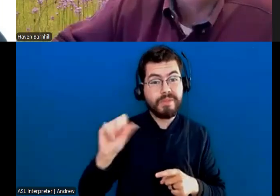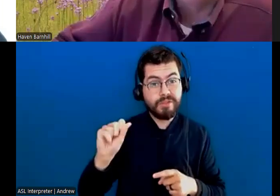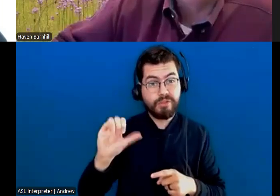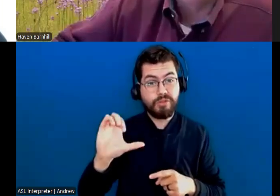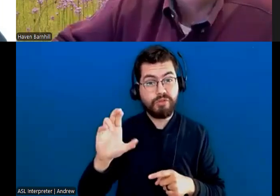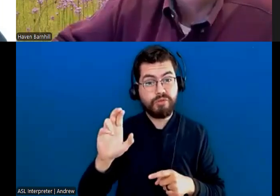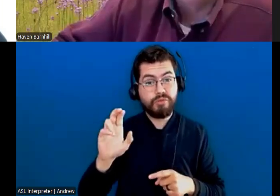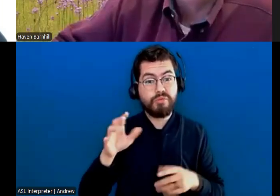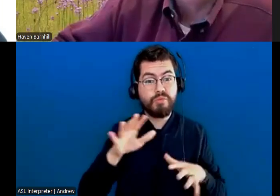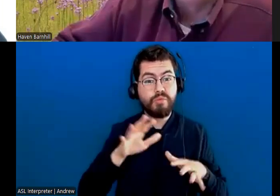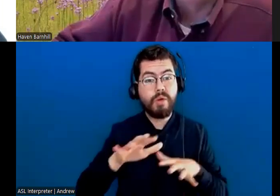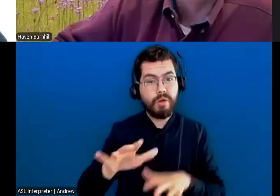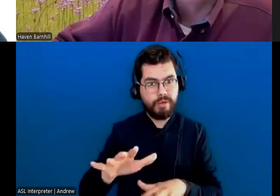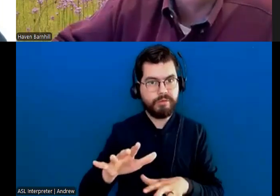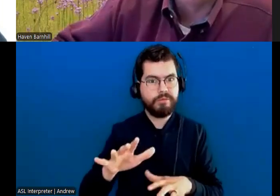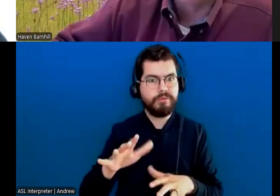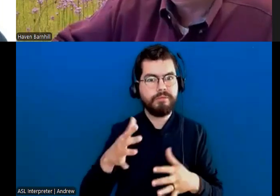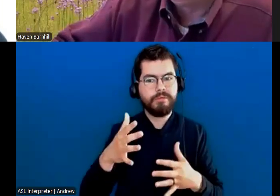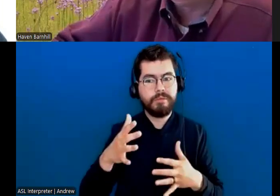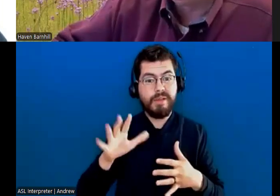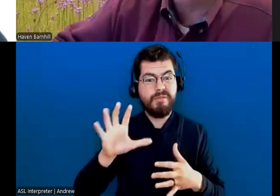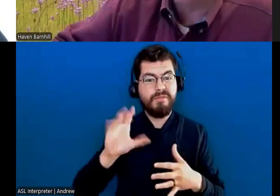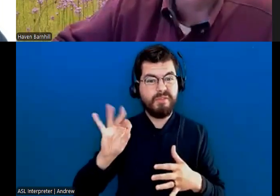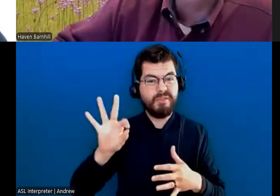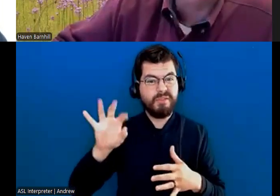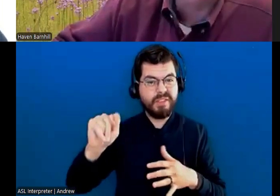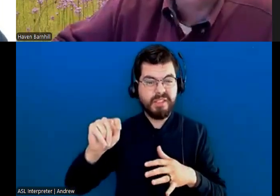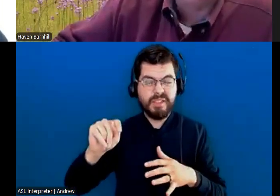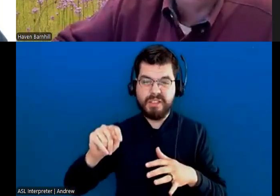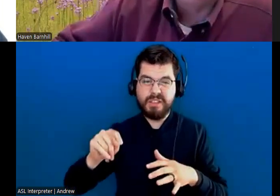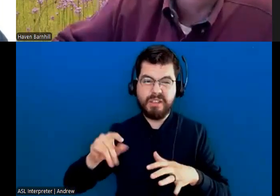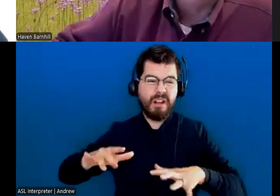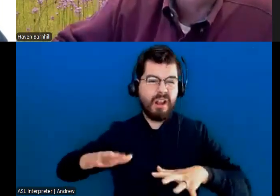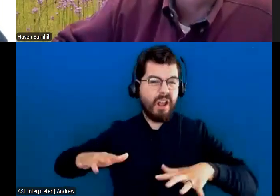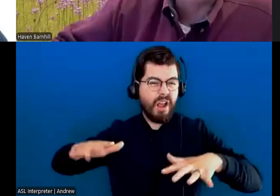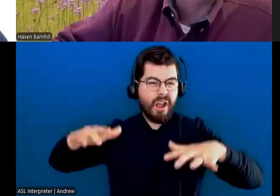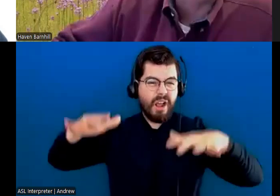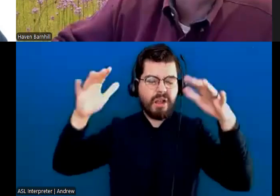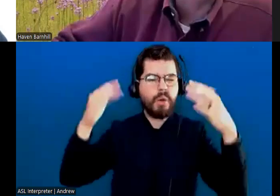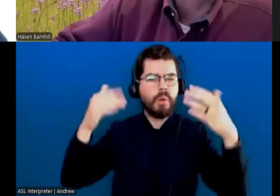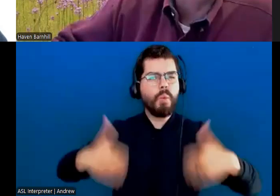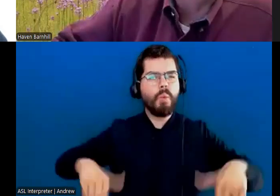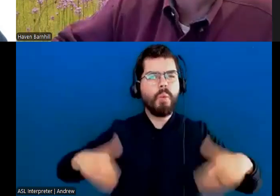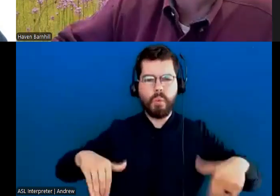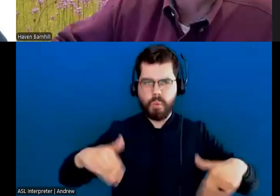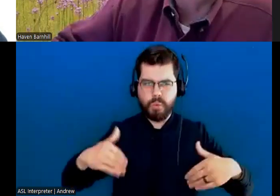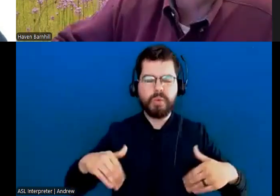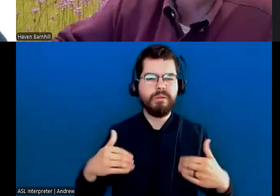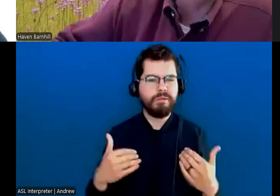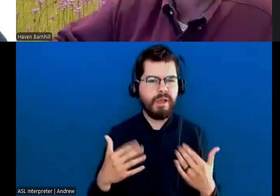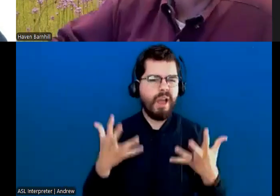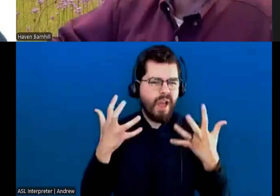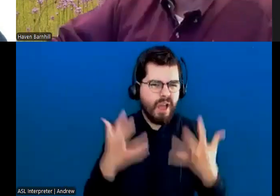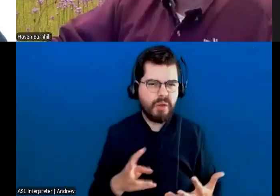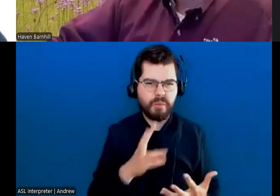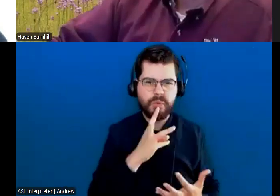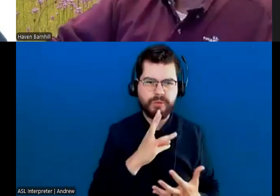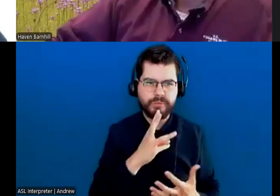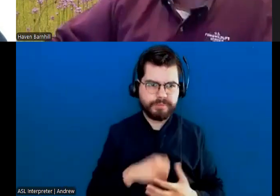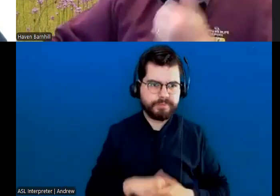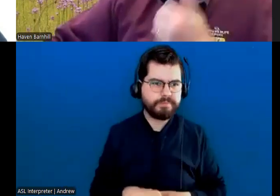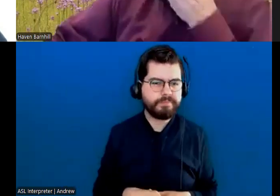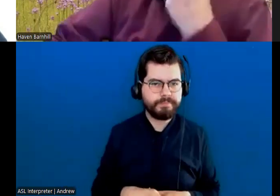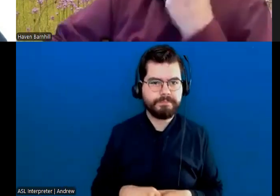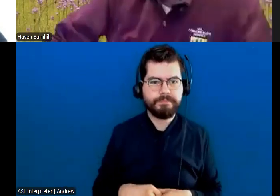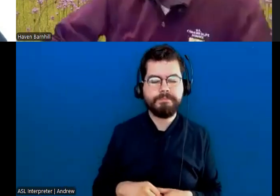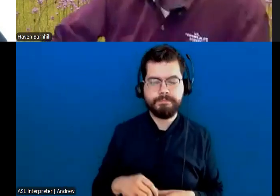it's a lot of water. Thank you, Jeff. Jeff, I might argue that it's even